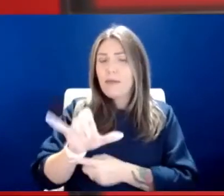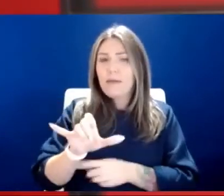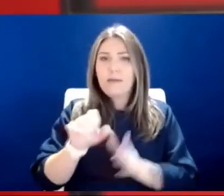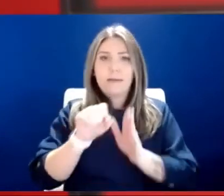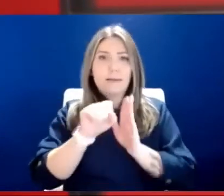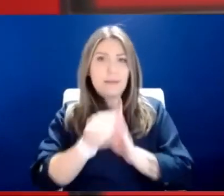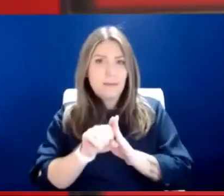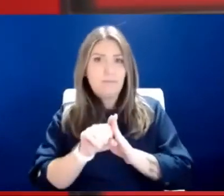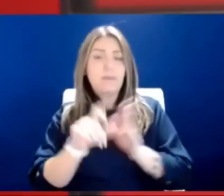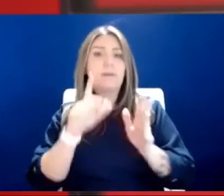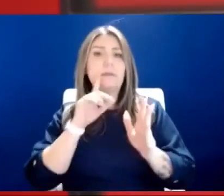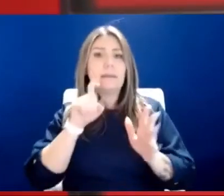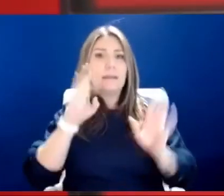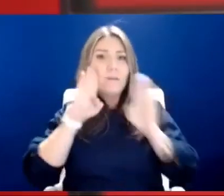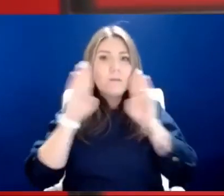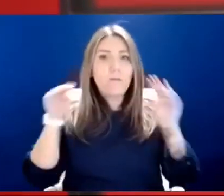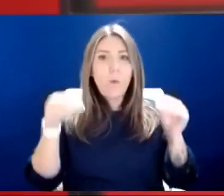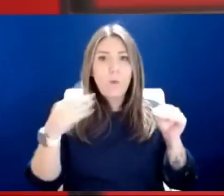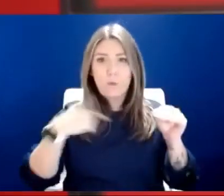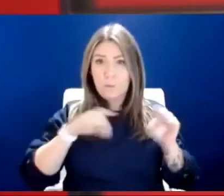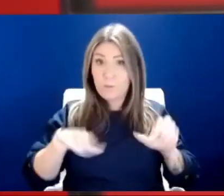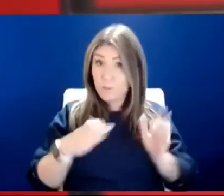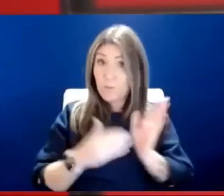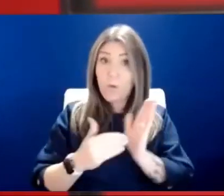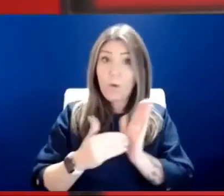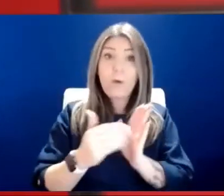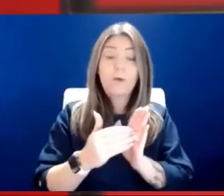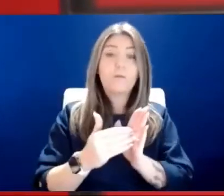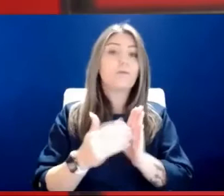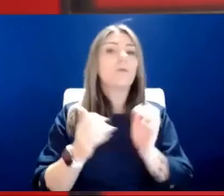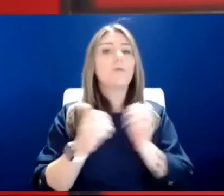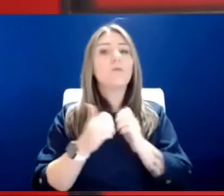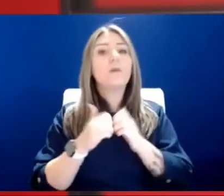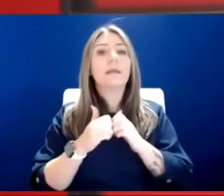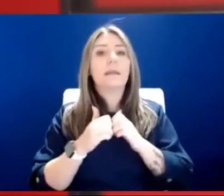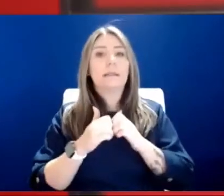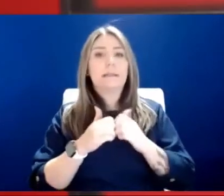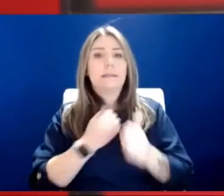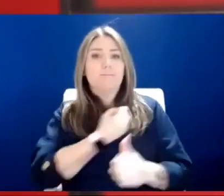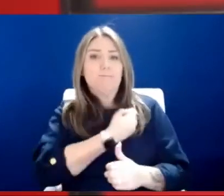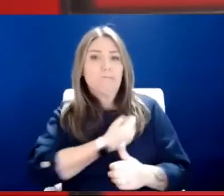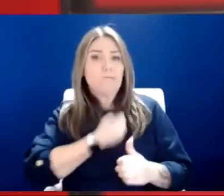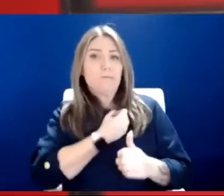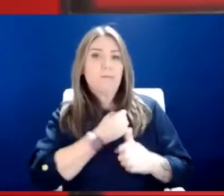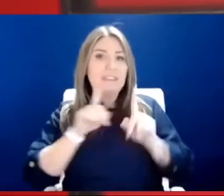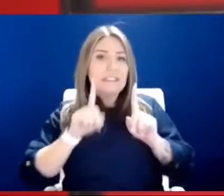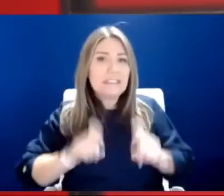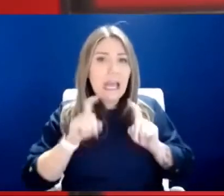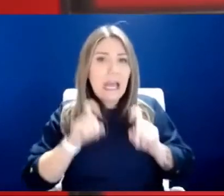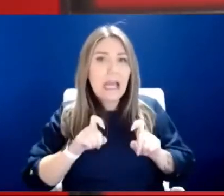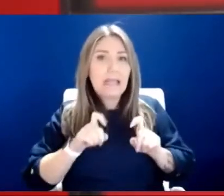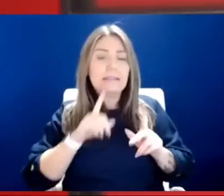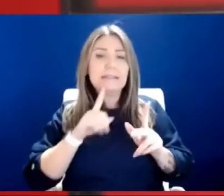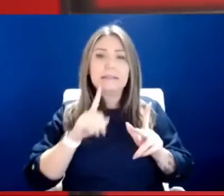we do it very often in those scanning tests which identifies amyloidosis of the heart.